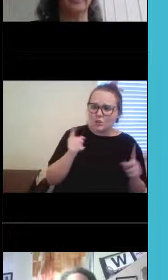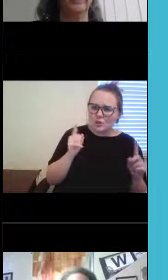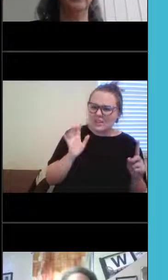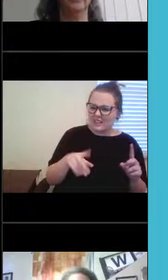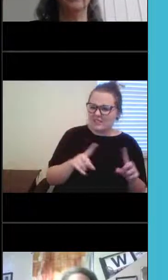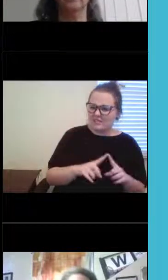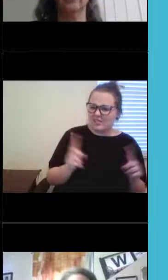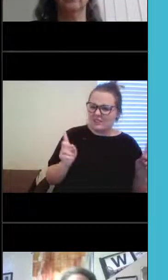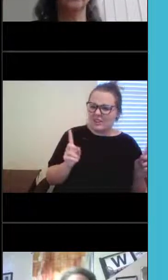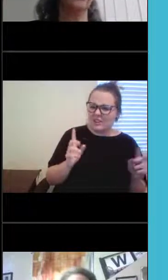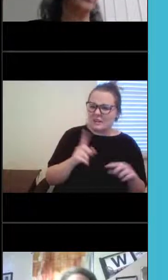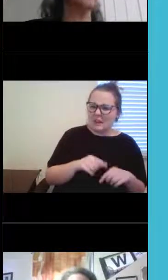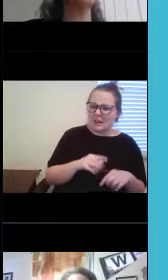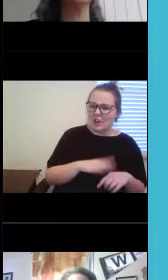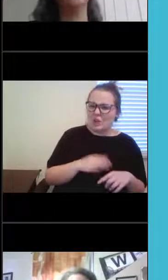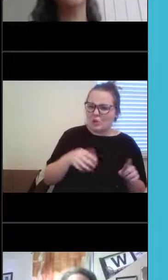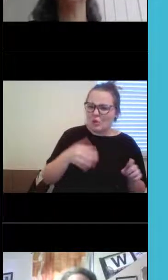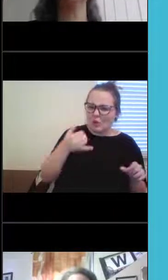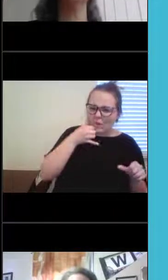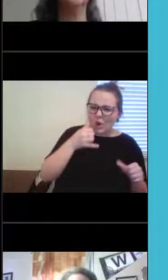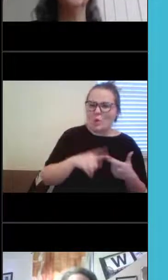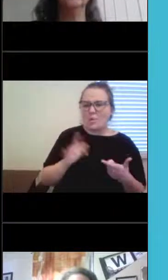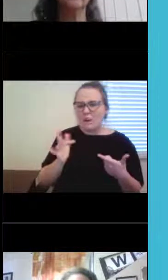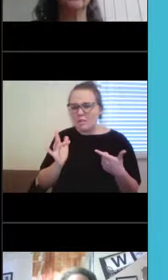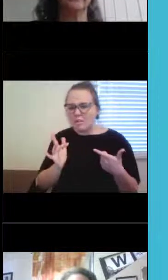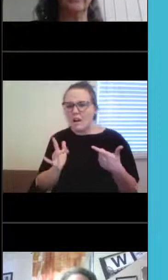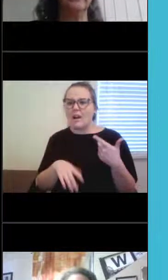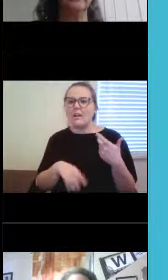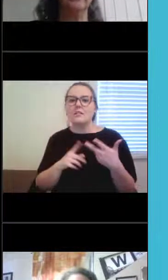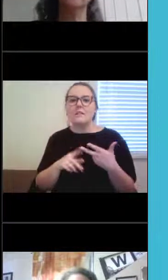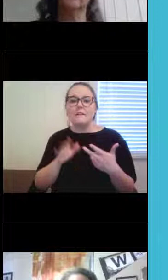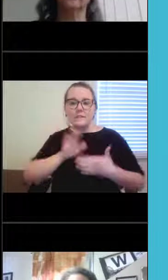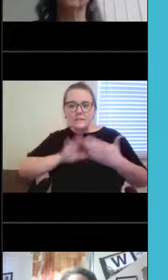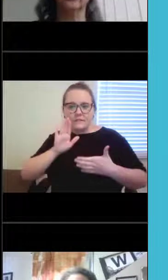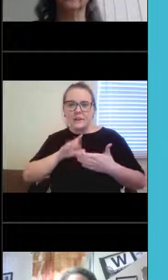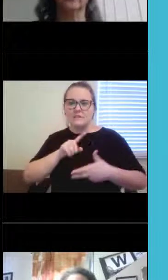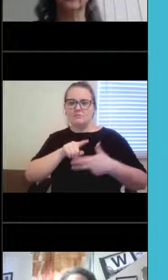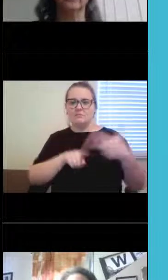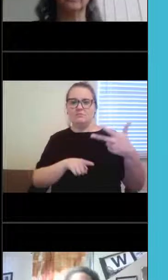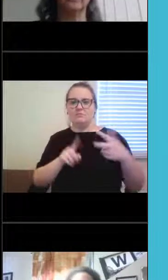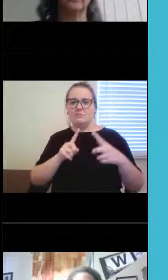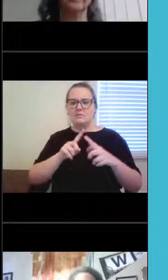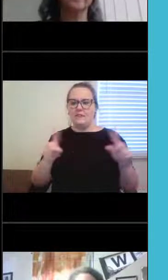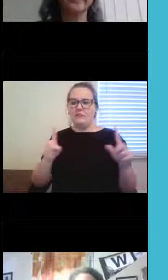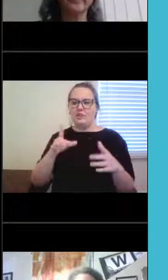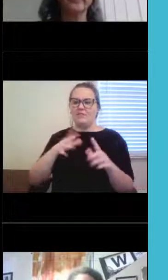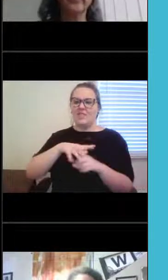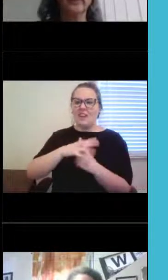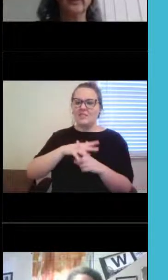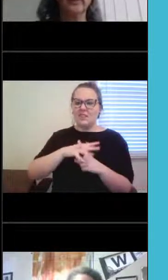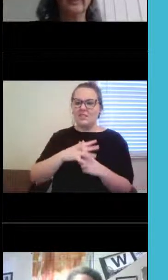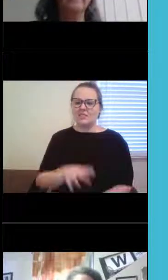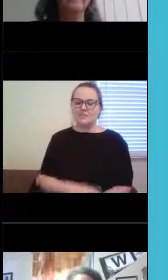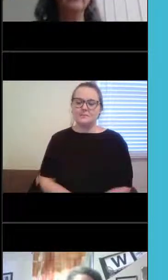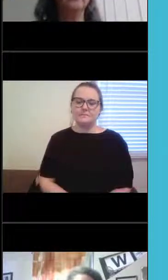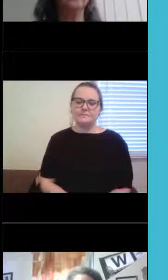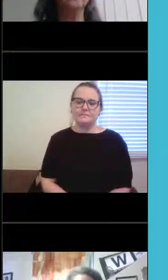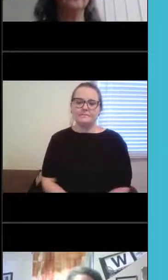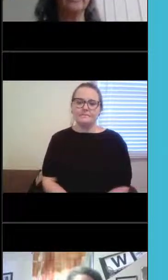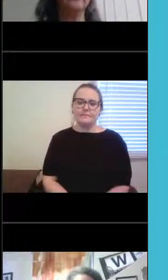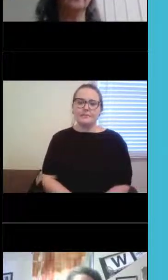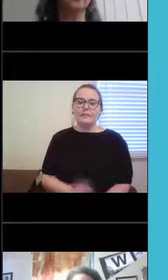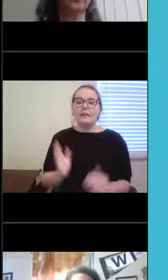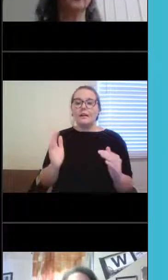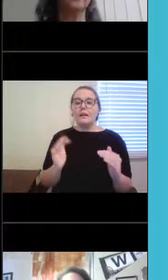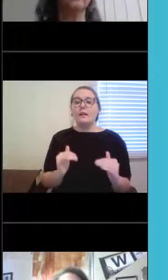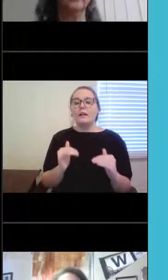different, right? Depending on are you on the phone, are you online, are you face-to-face? That's a very different kind of context. And then a little